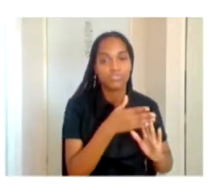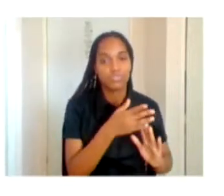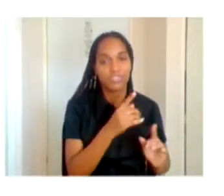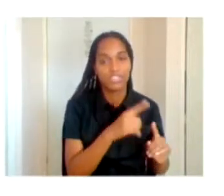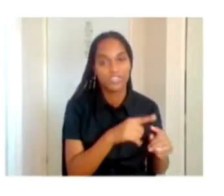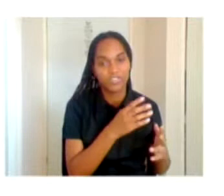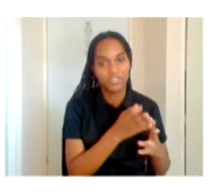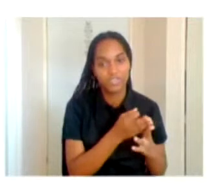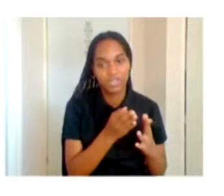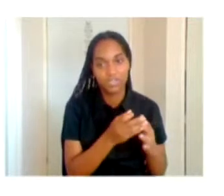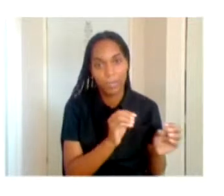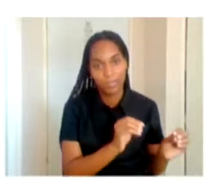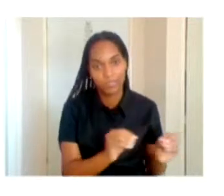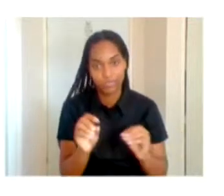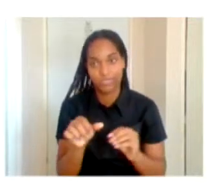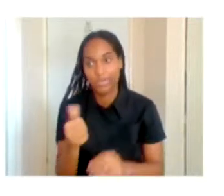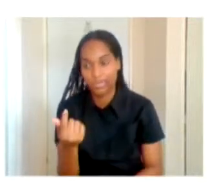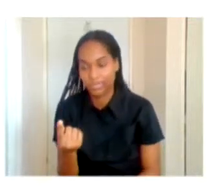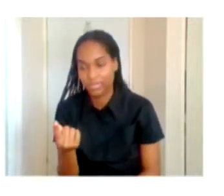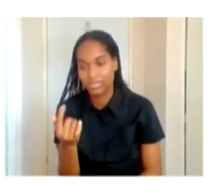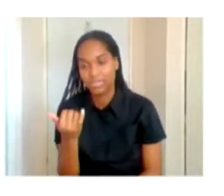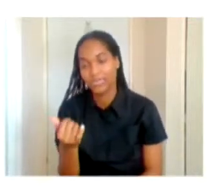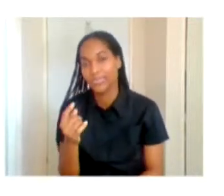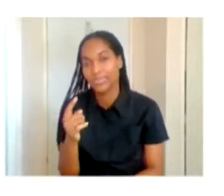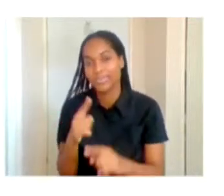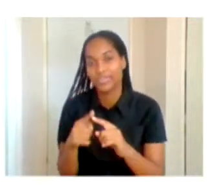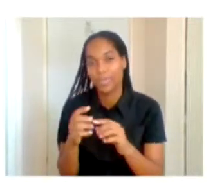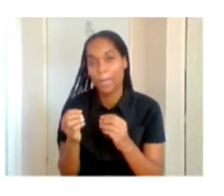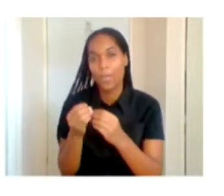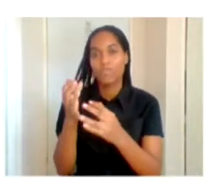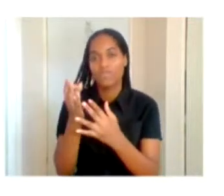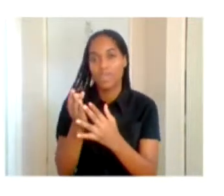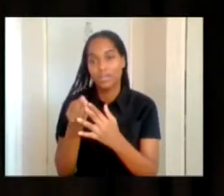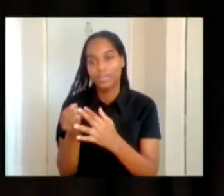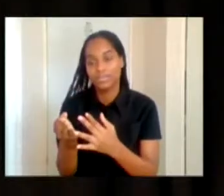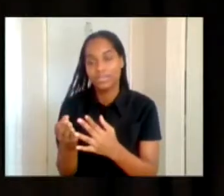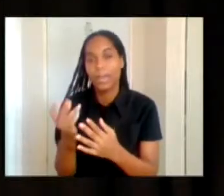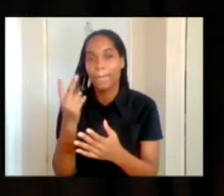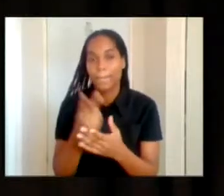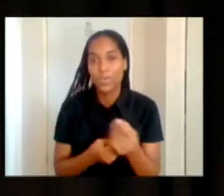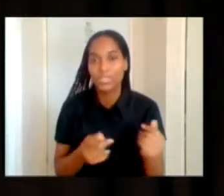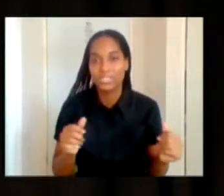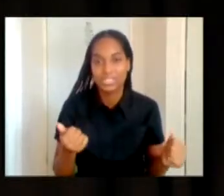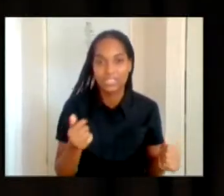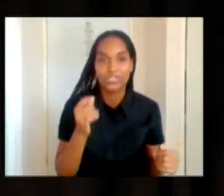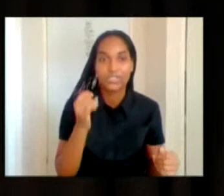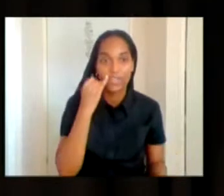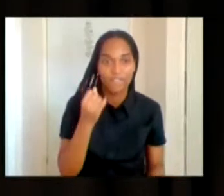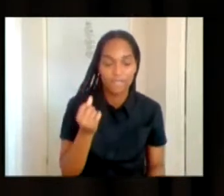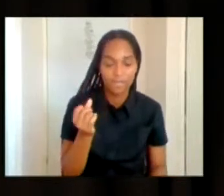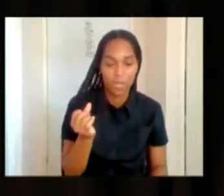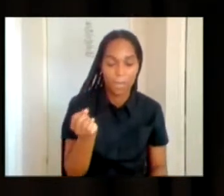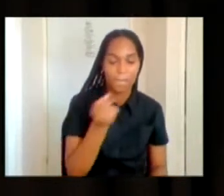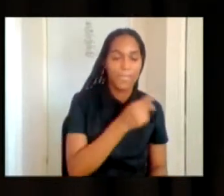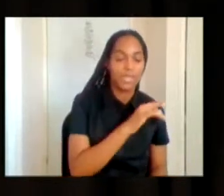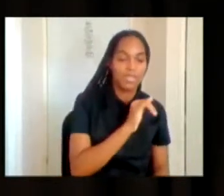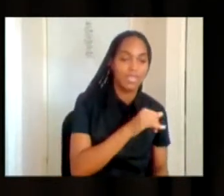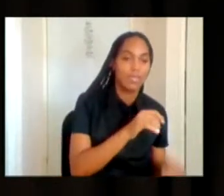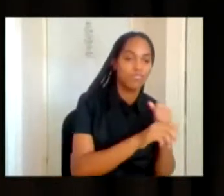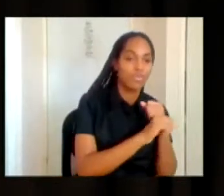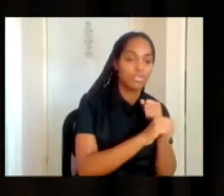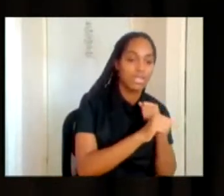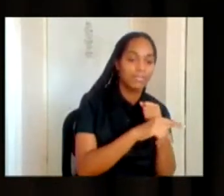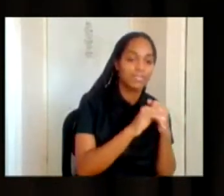they moved to the other one, now they get a bunch of more files, both of them are still in so if they flip back, that broadcaster app can restart